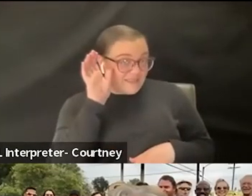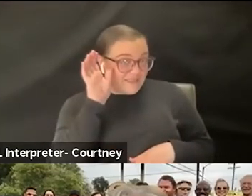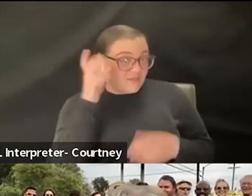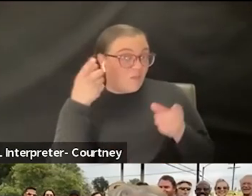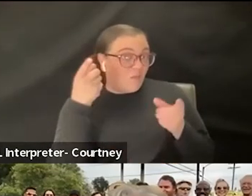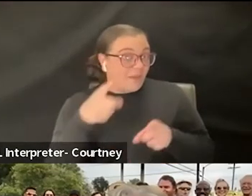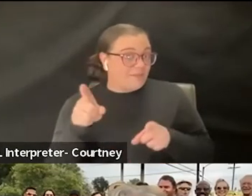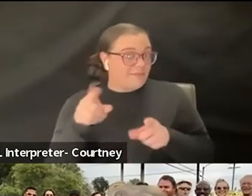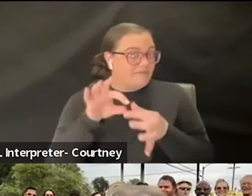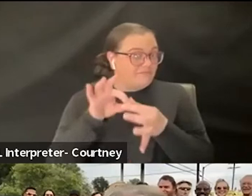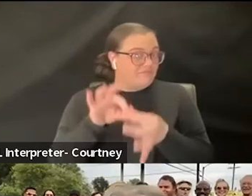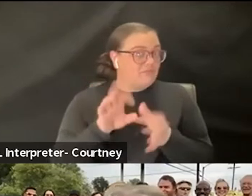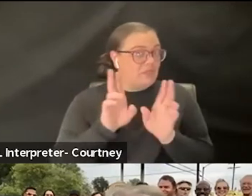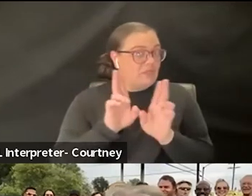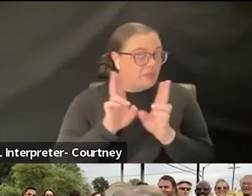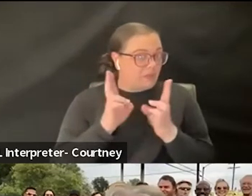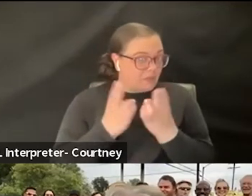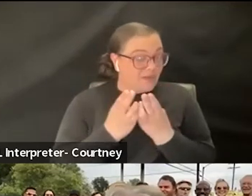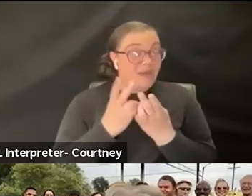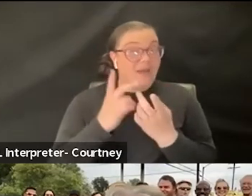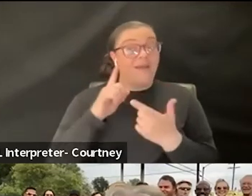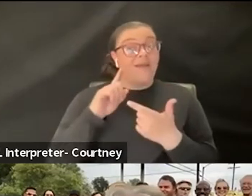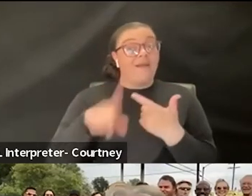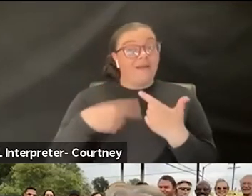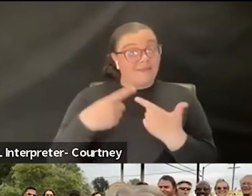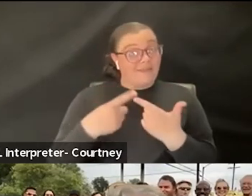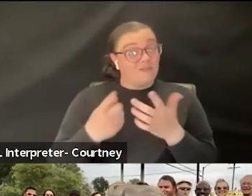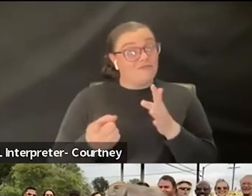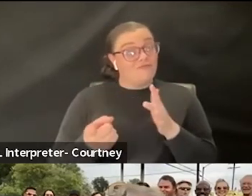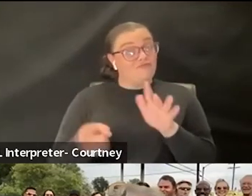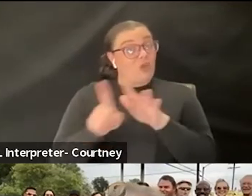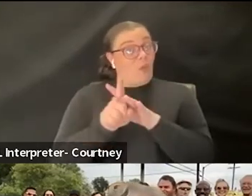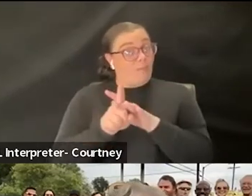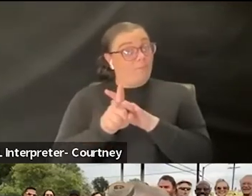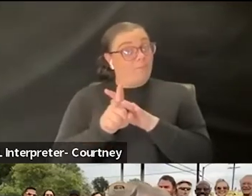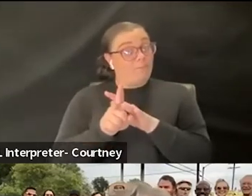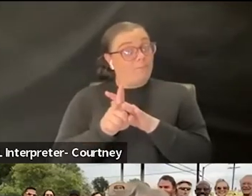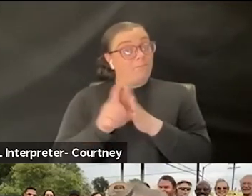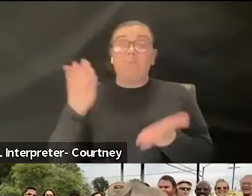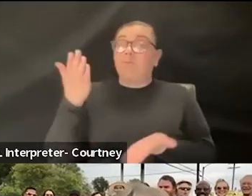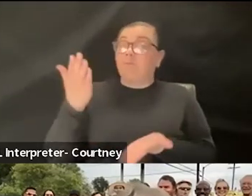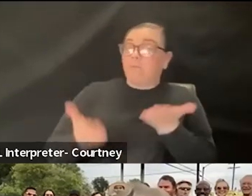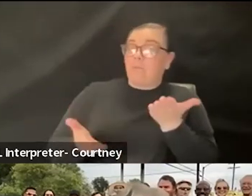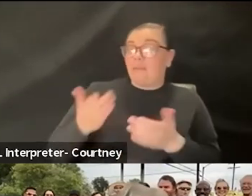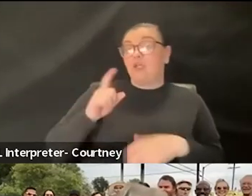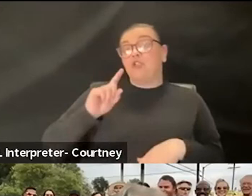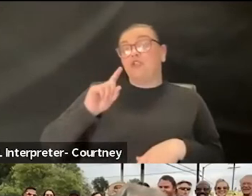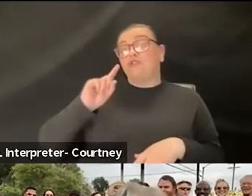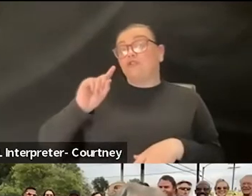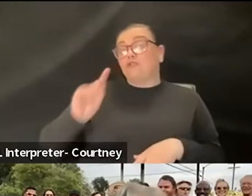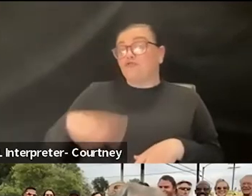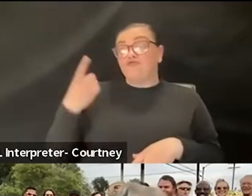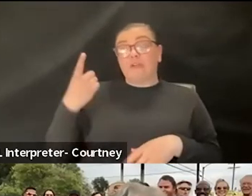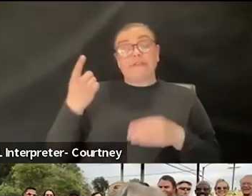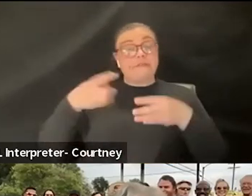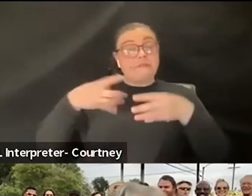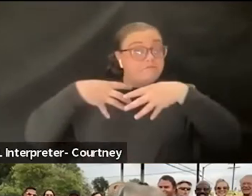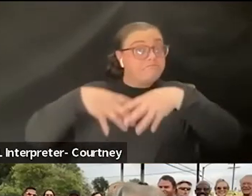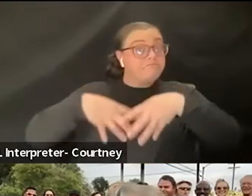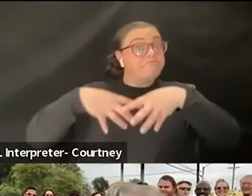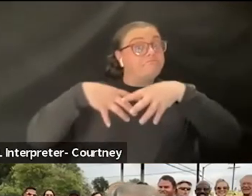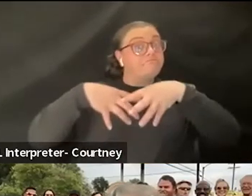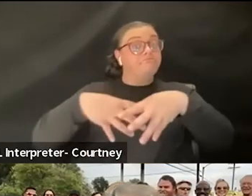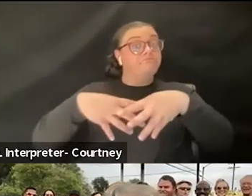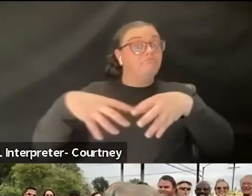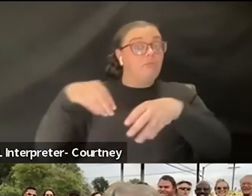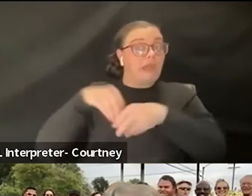and then show up. Maybe it's just marching in a parade. Maybe there's a work